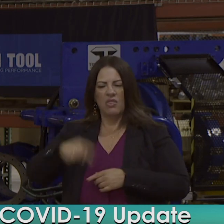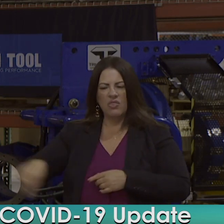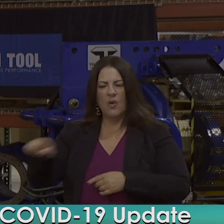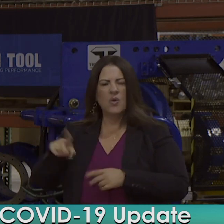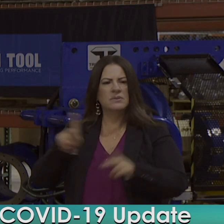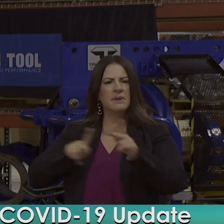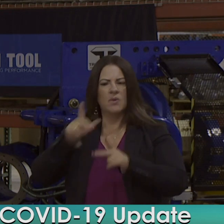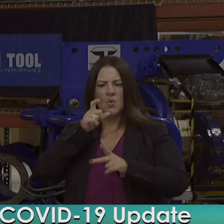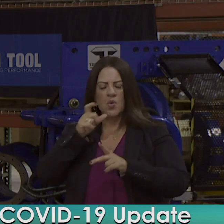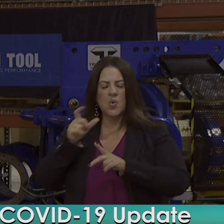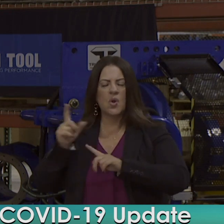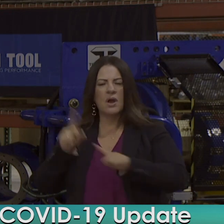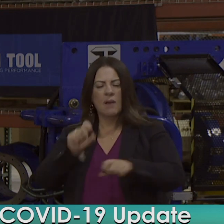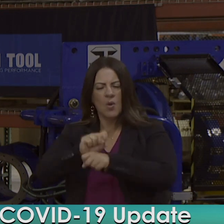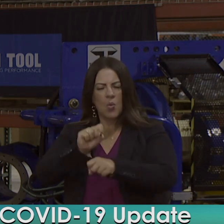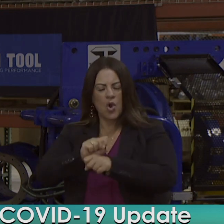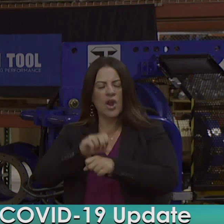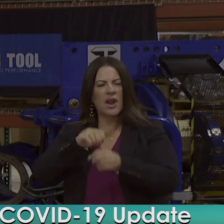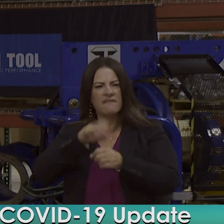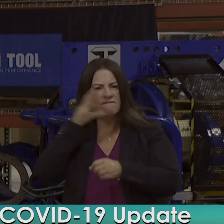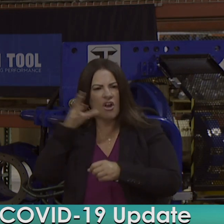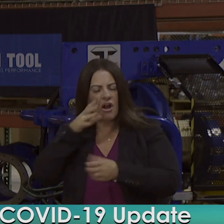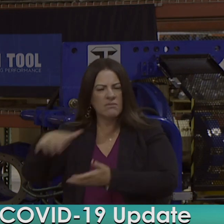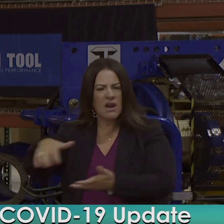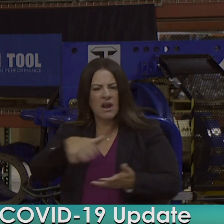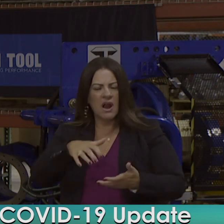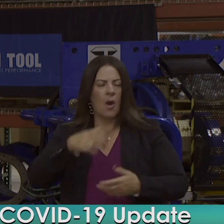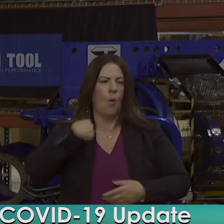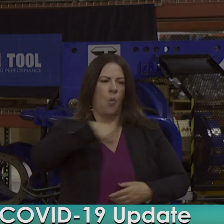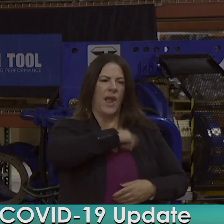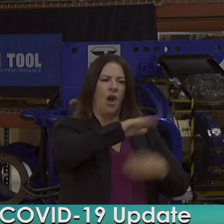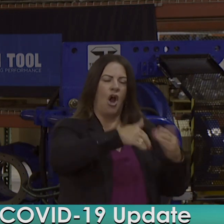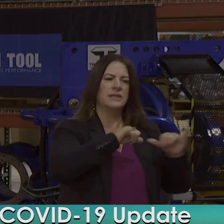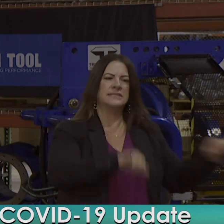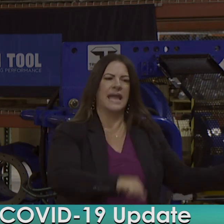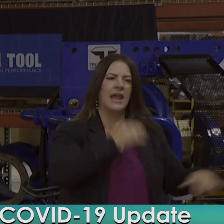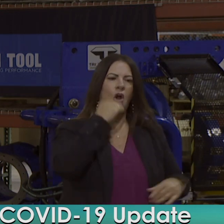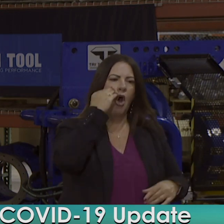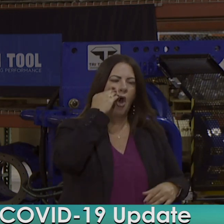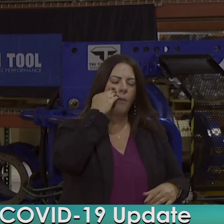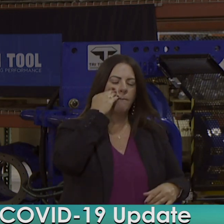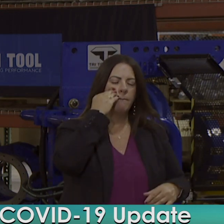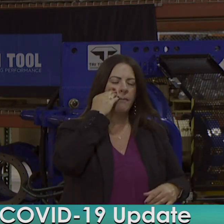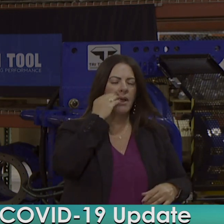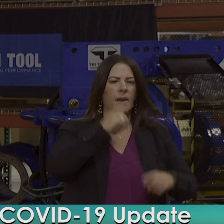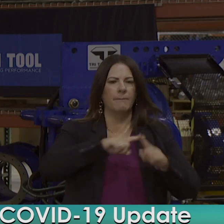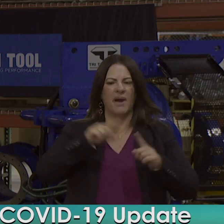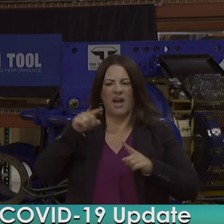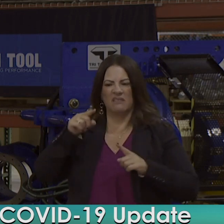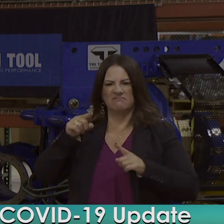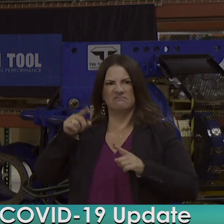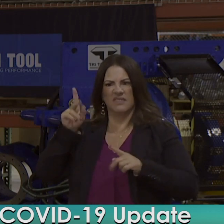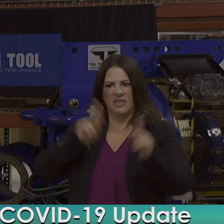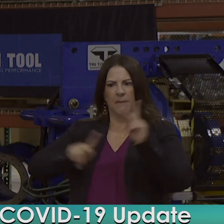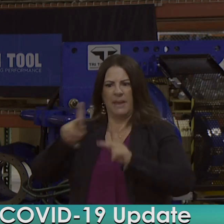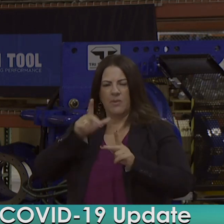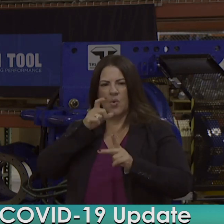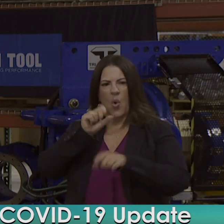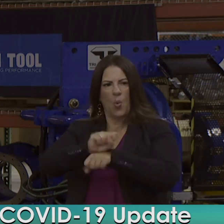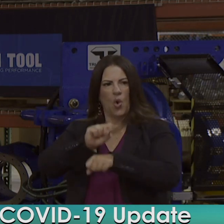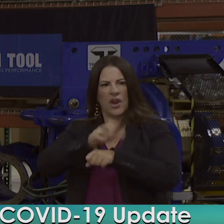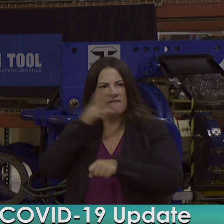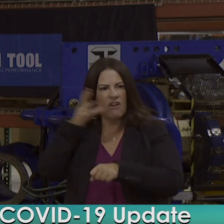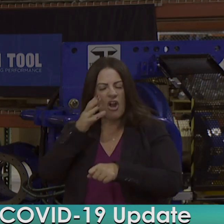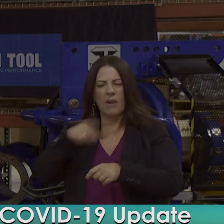on the line and risked themselves as we were staying home. It's those farm workers, not just in the state of California, but all over the country, that